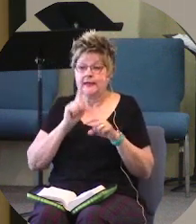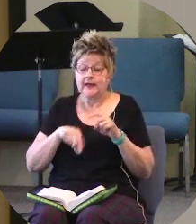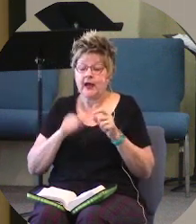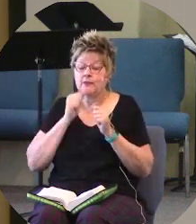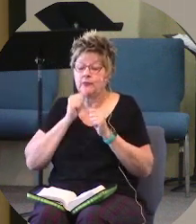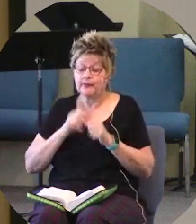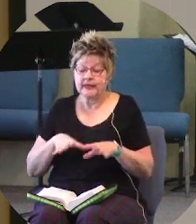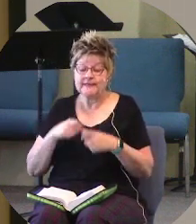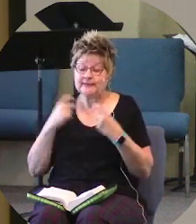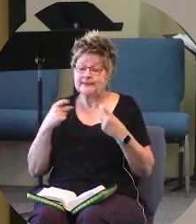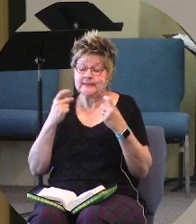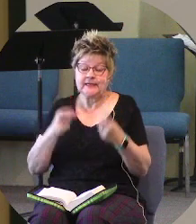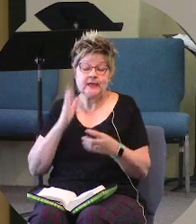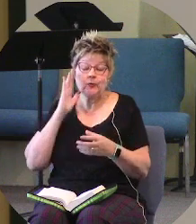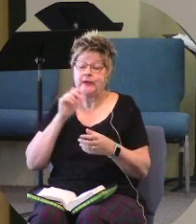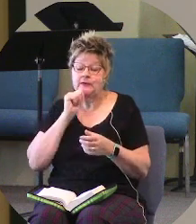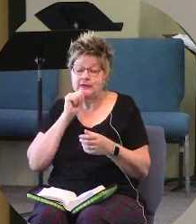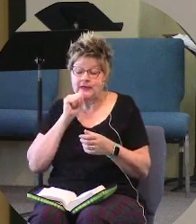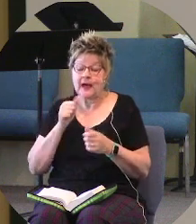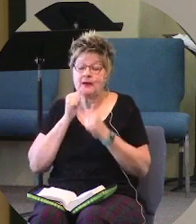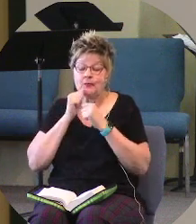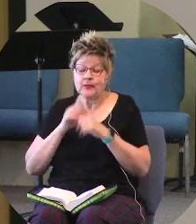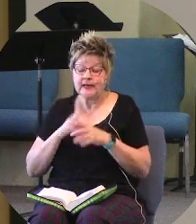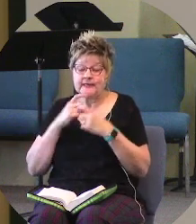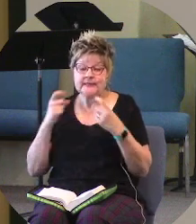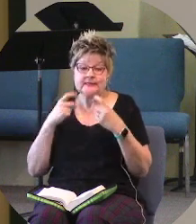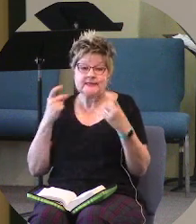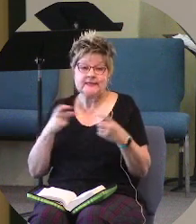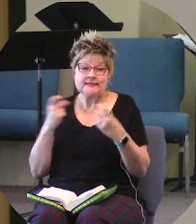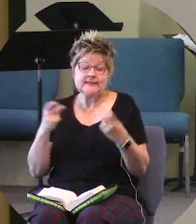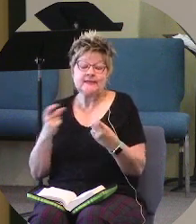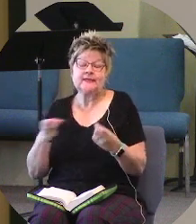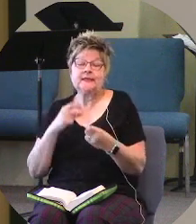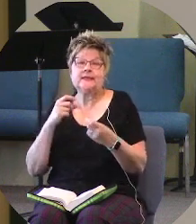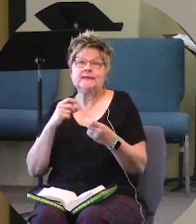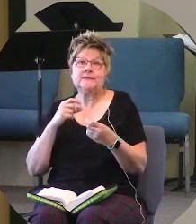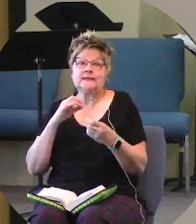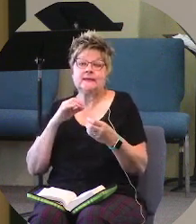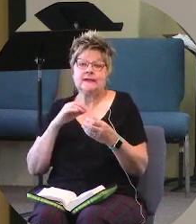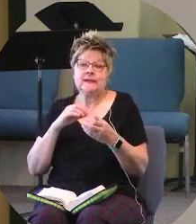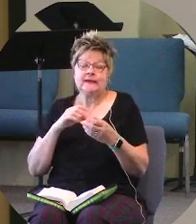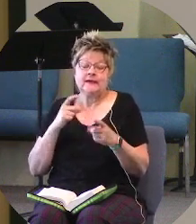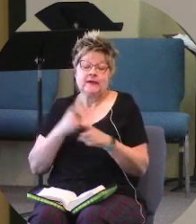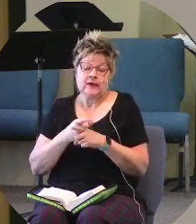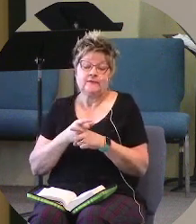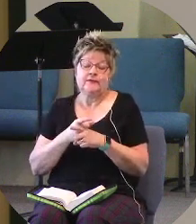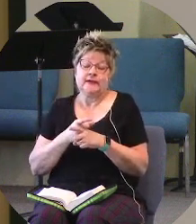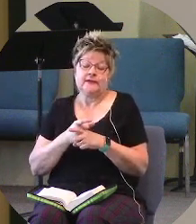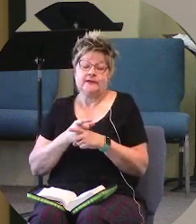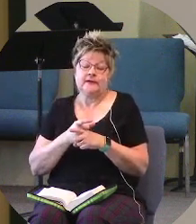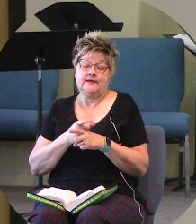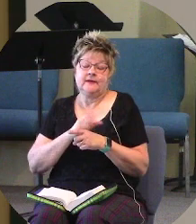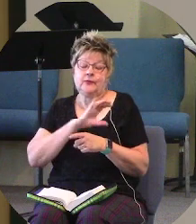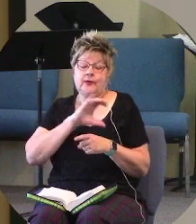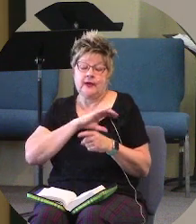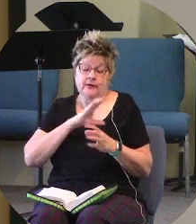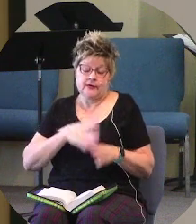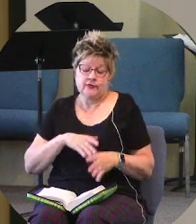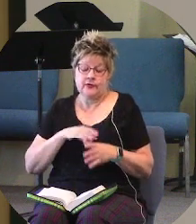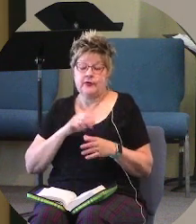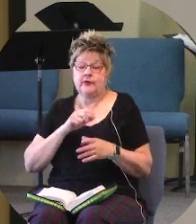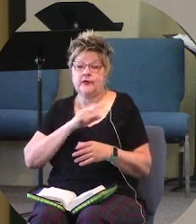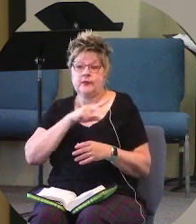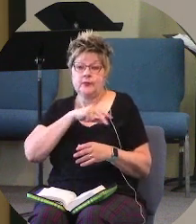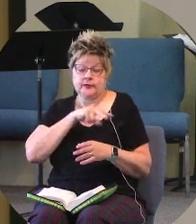He will not bless sin. Sin is contrary to the character, the person, and personality of God. He is perfect. He is